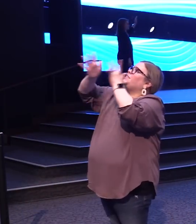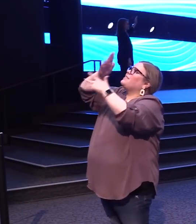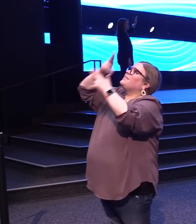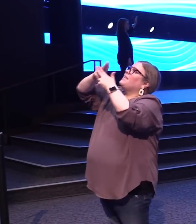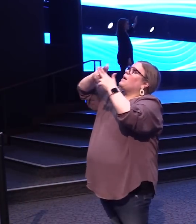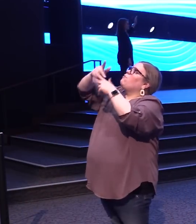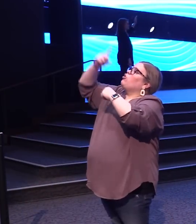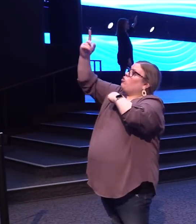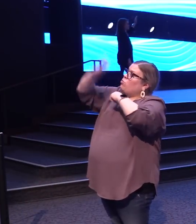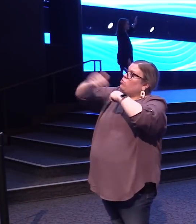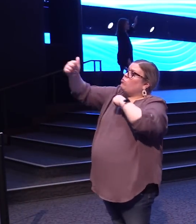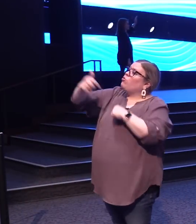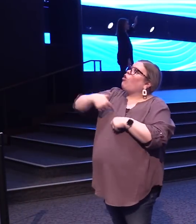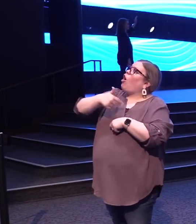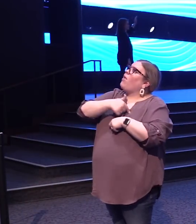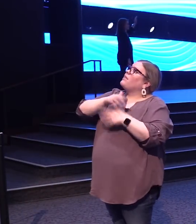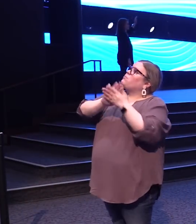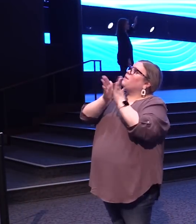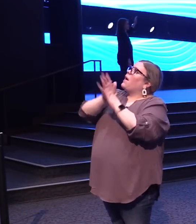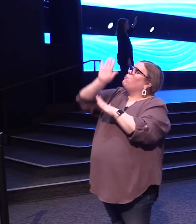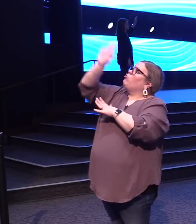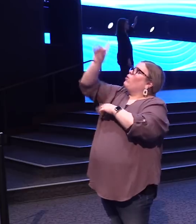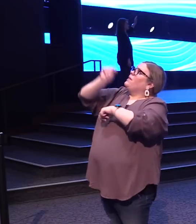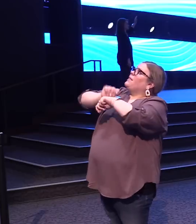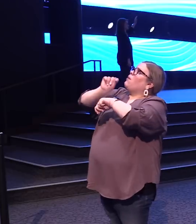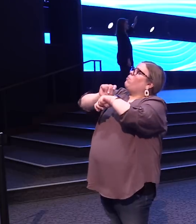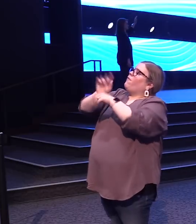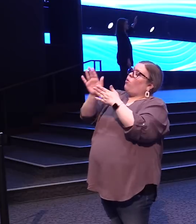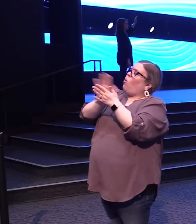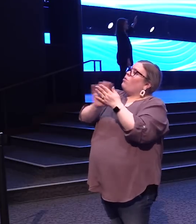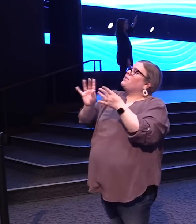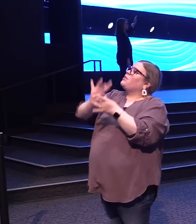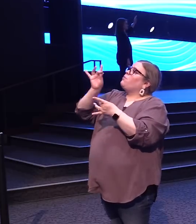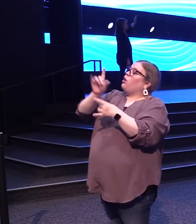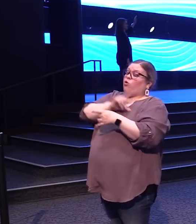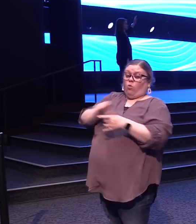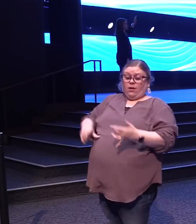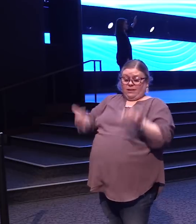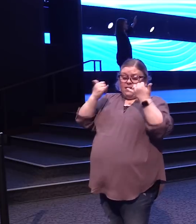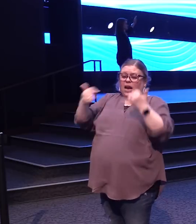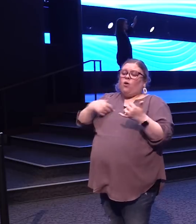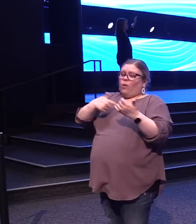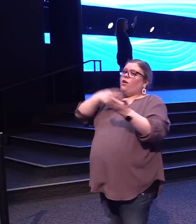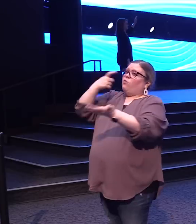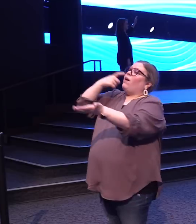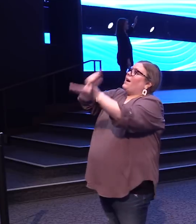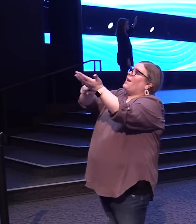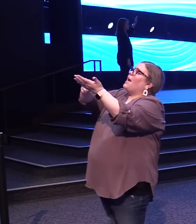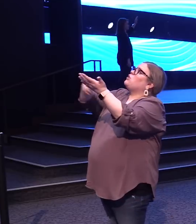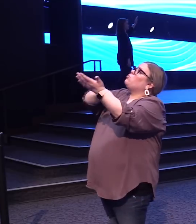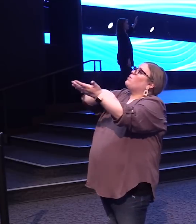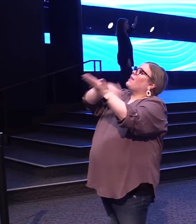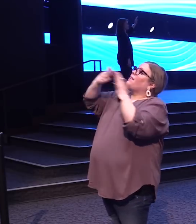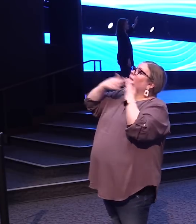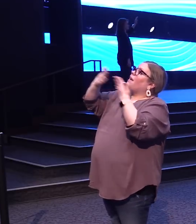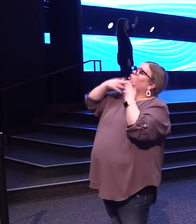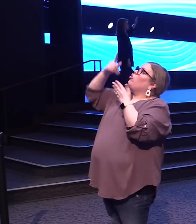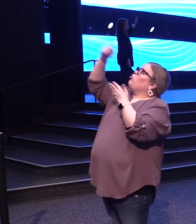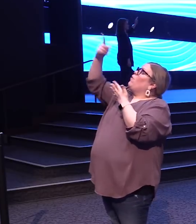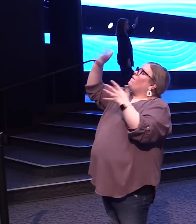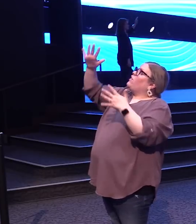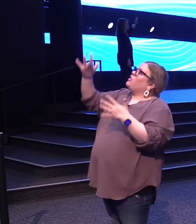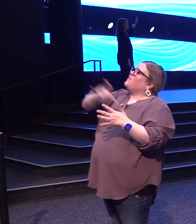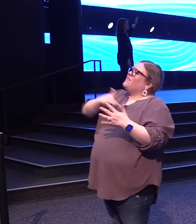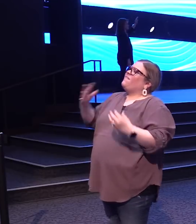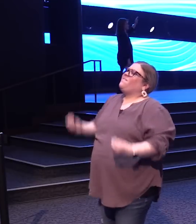do call us temples of the Holy Spirit. And Father, today we acknowledge that. We thank you, Lord, that you've filled us